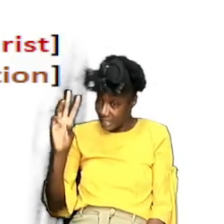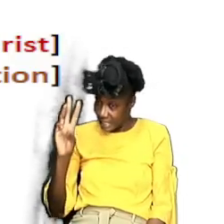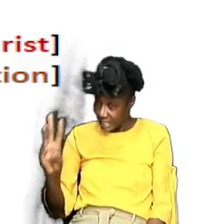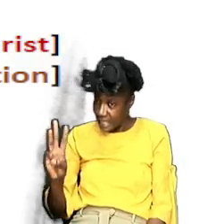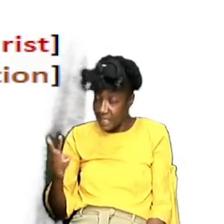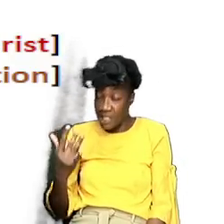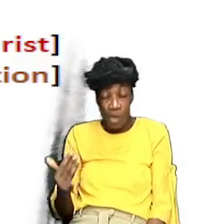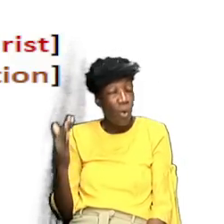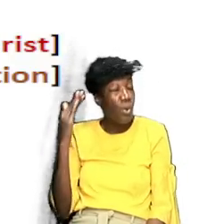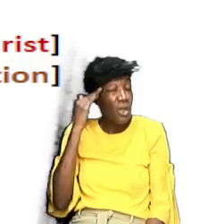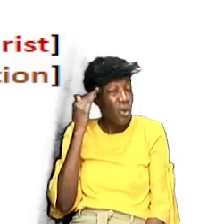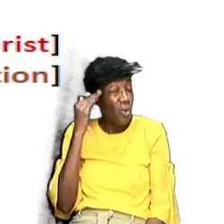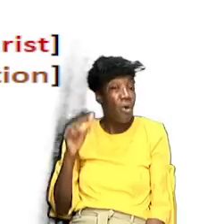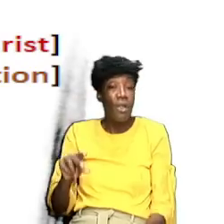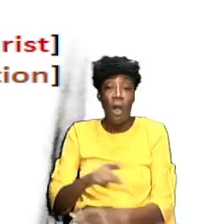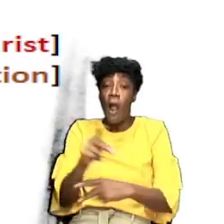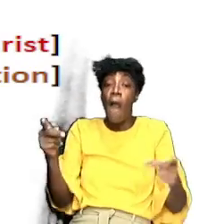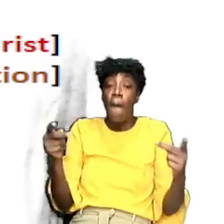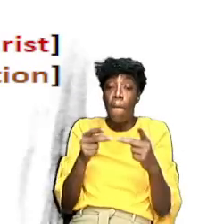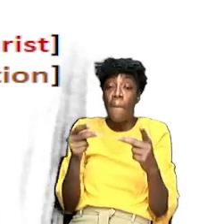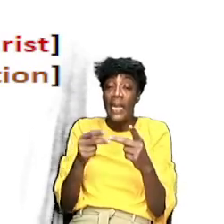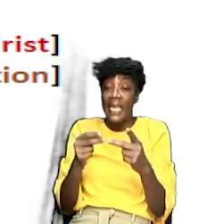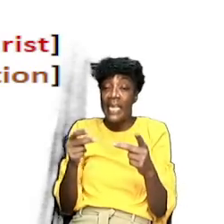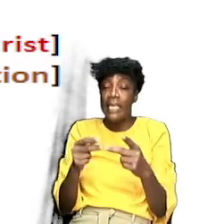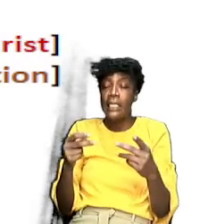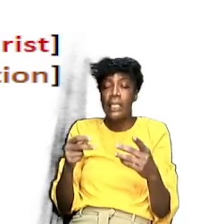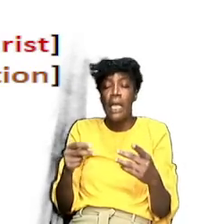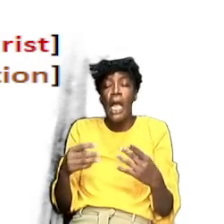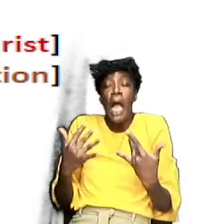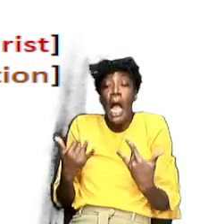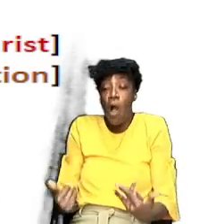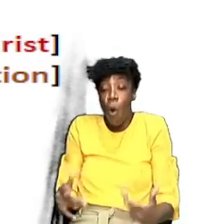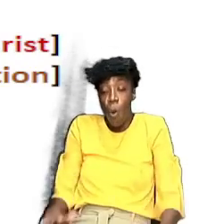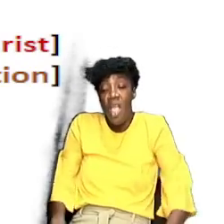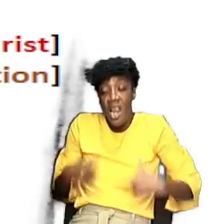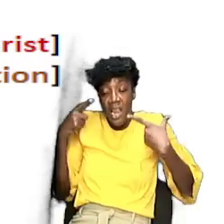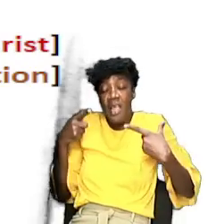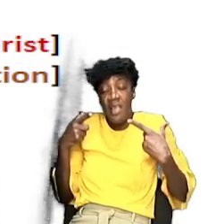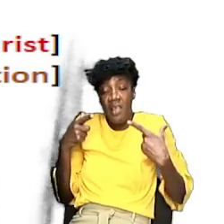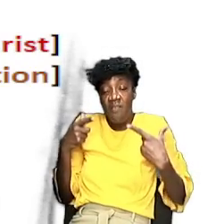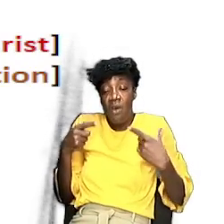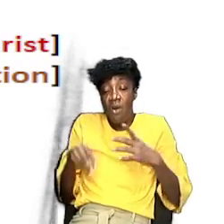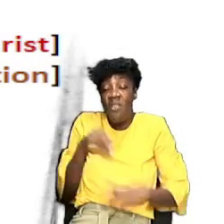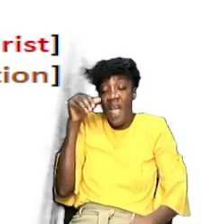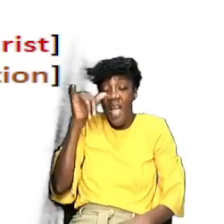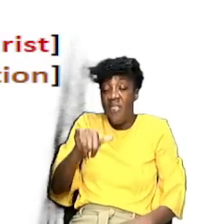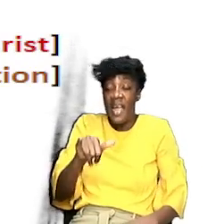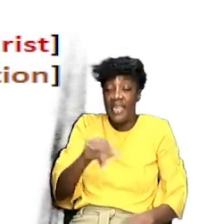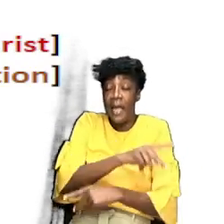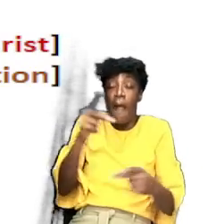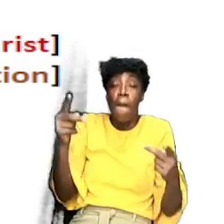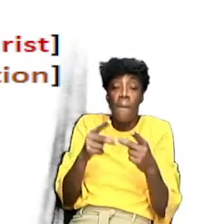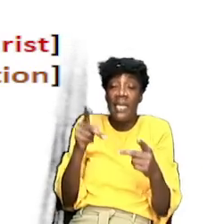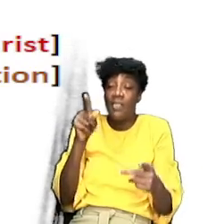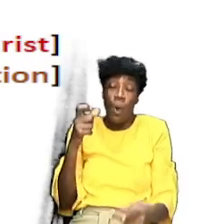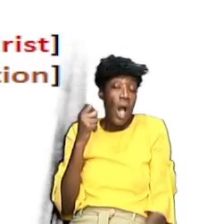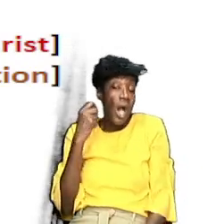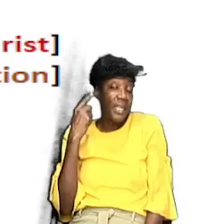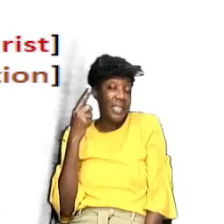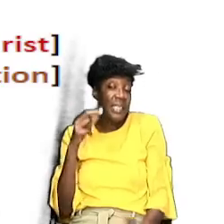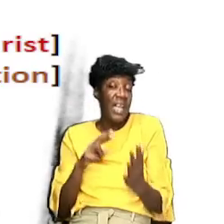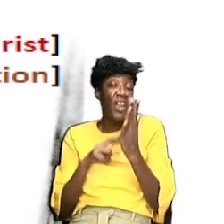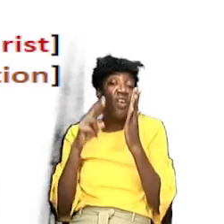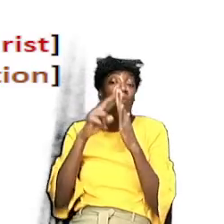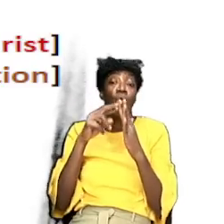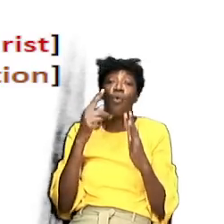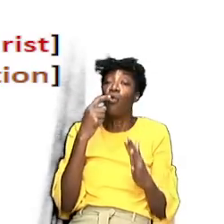position in Christ, how do you live out of that position? Amen. You understand your role. You understand who you